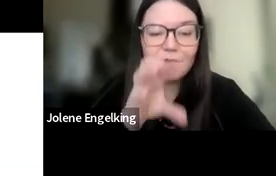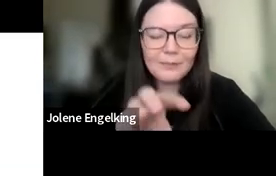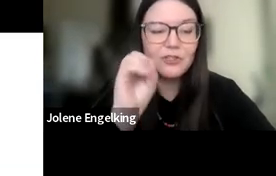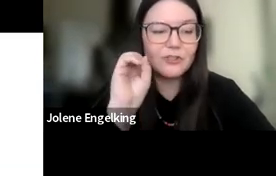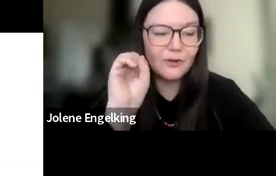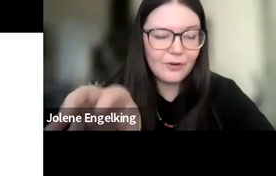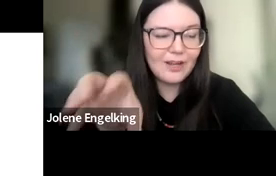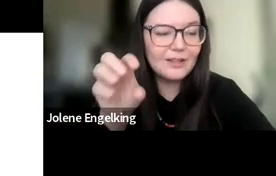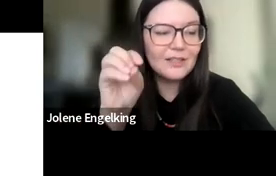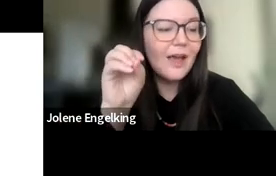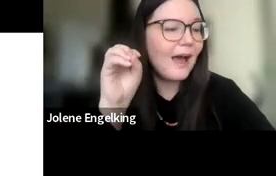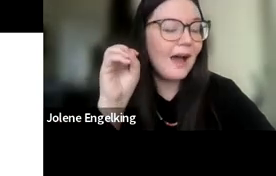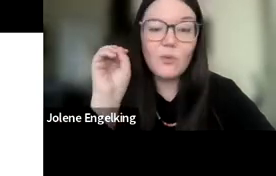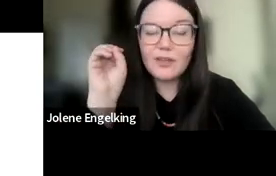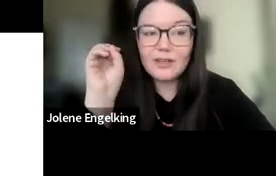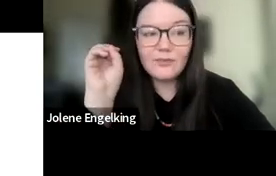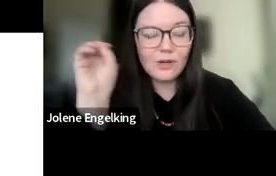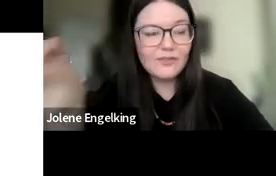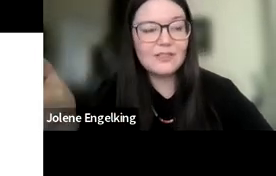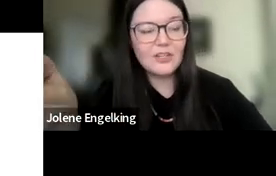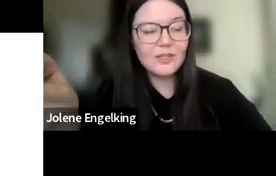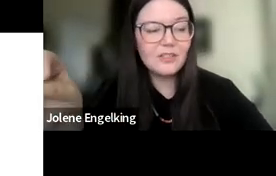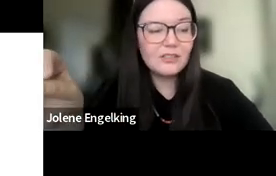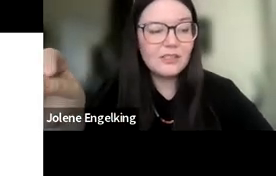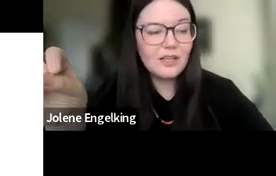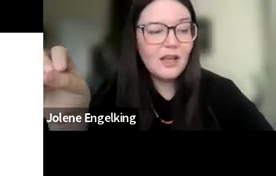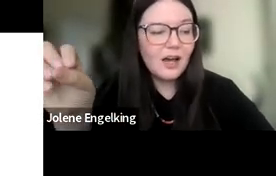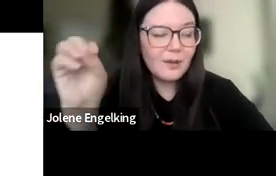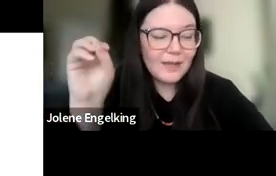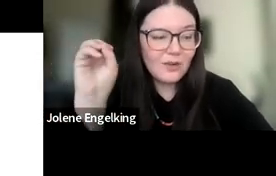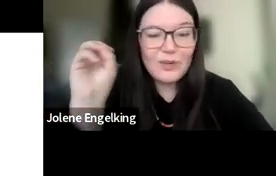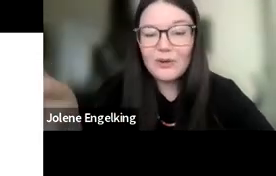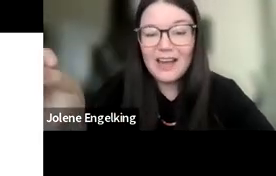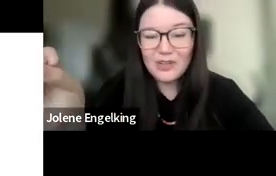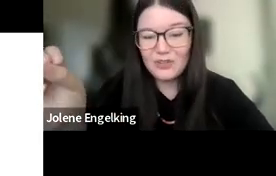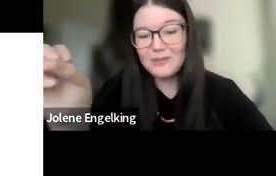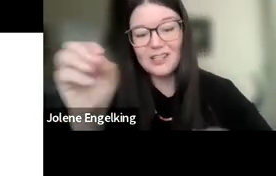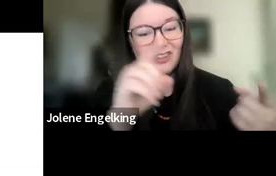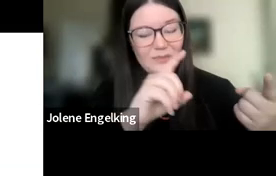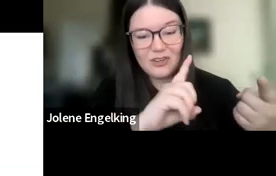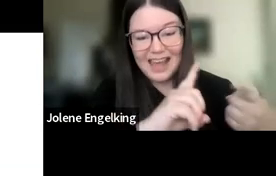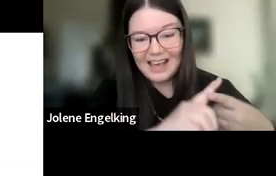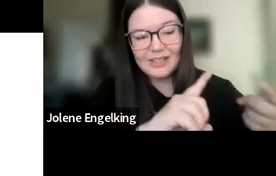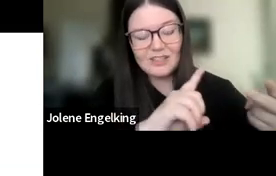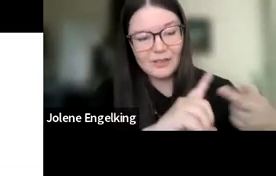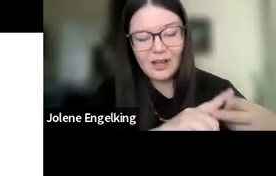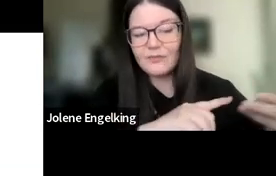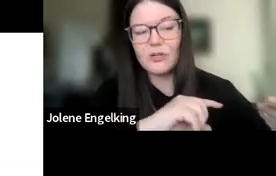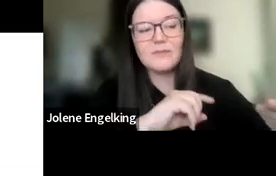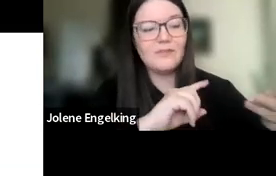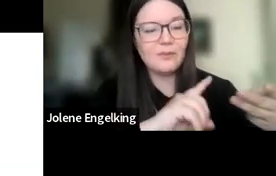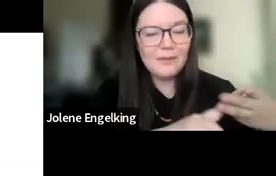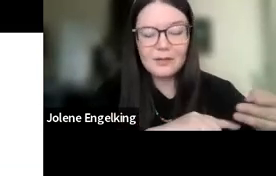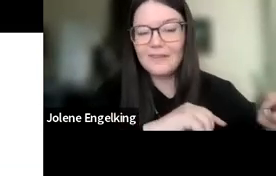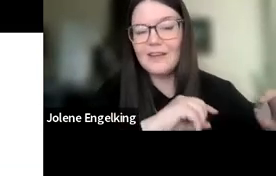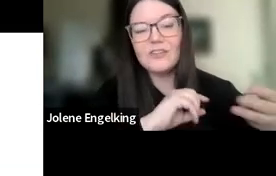both our family structure, our friends, if one of us is sexually assaulted and we don't have a good response from, the advocates, from the law